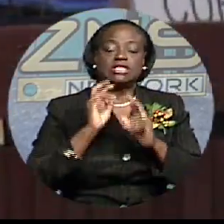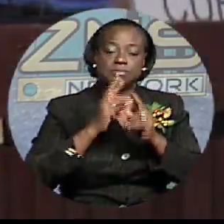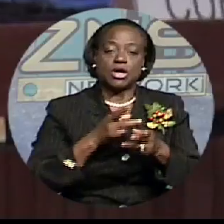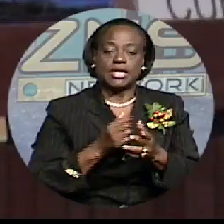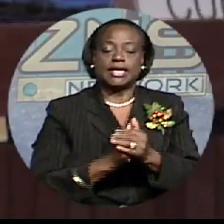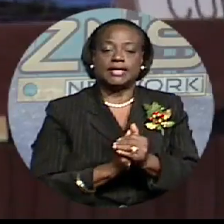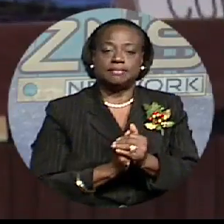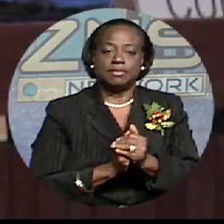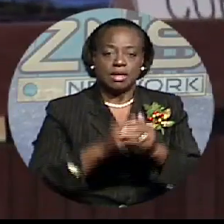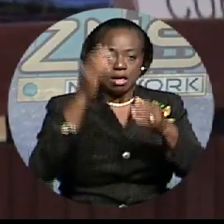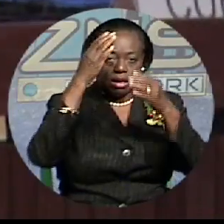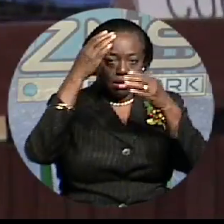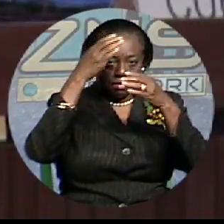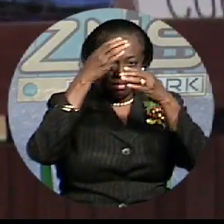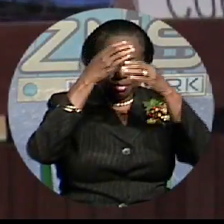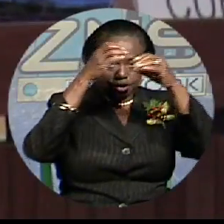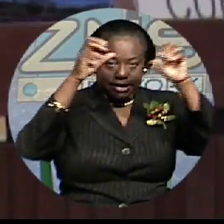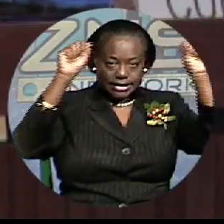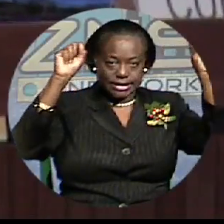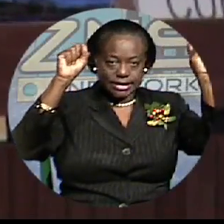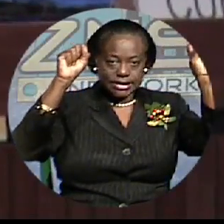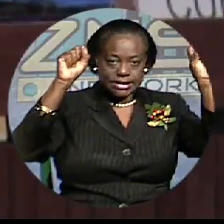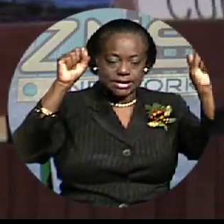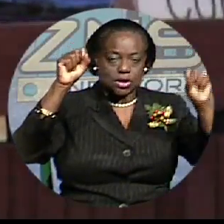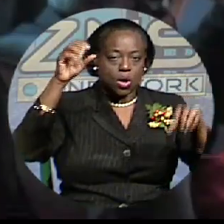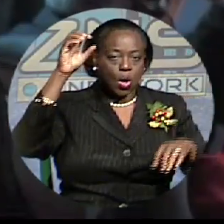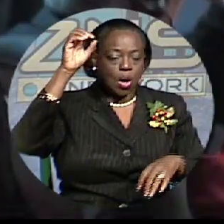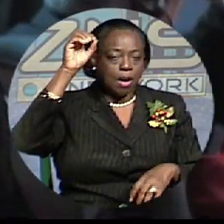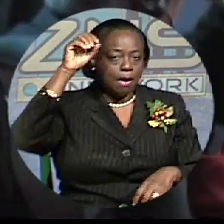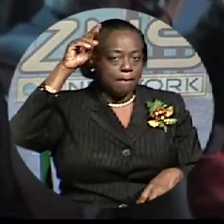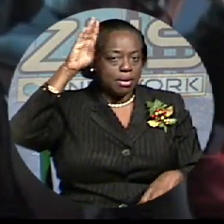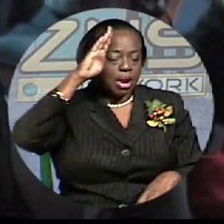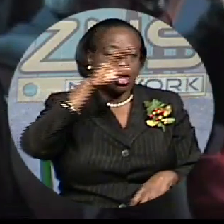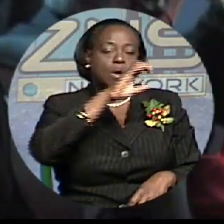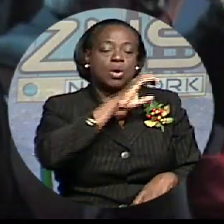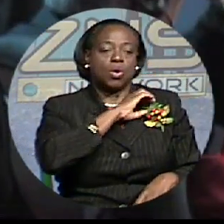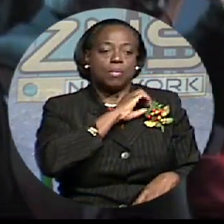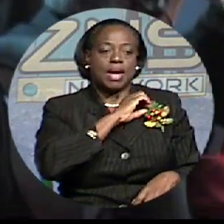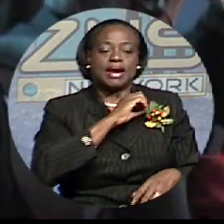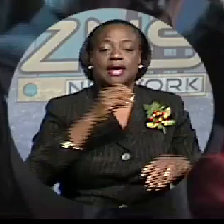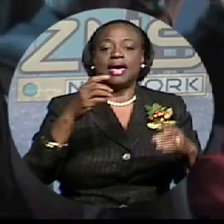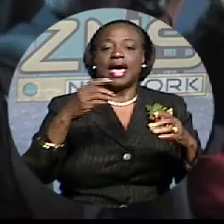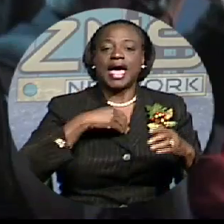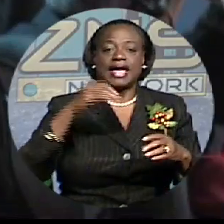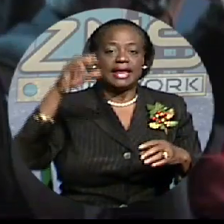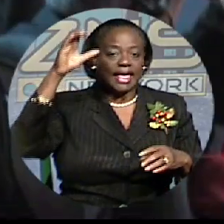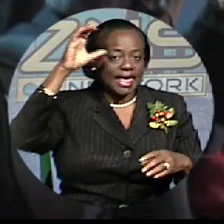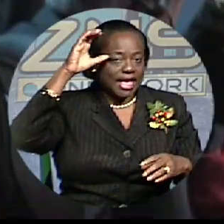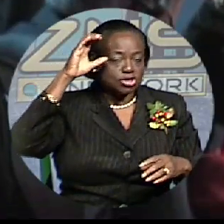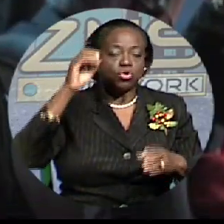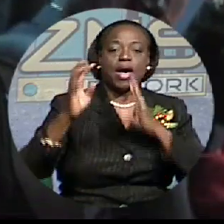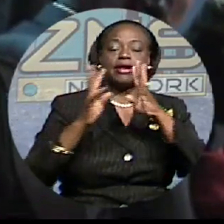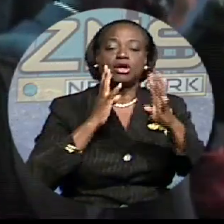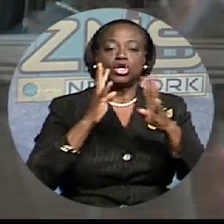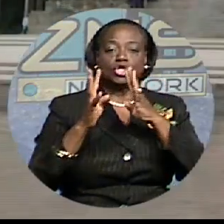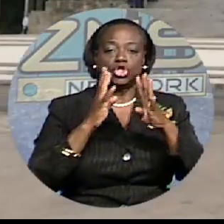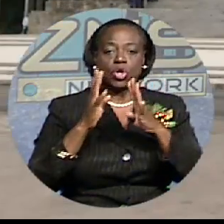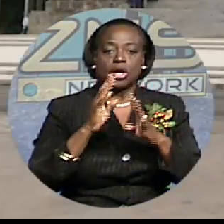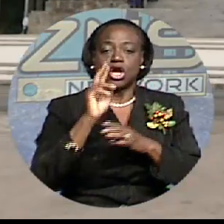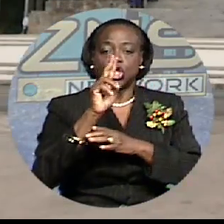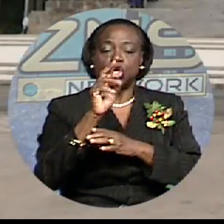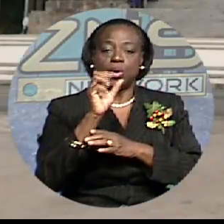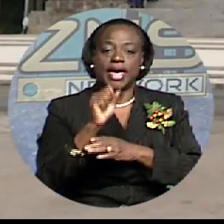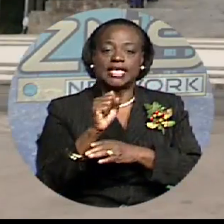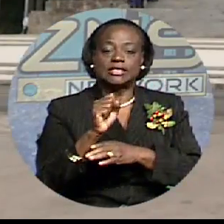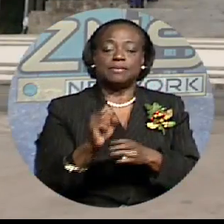President Obama and Raul Castro have reportedly been in talks to come up with the agreement. The U.S. and Cuba are expected to both open